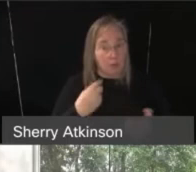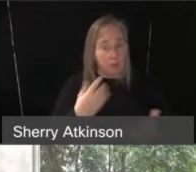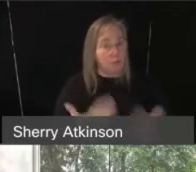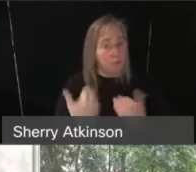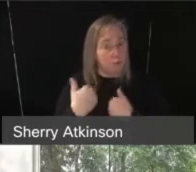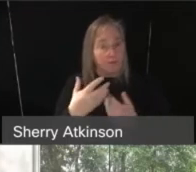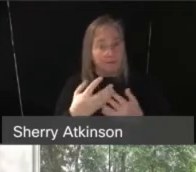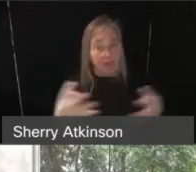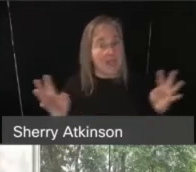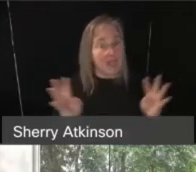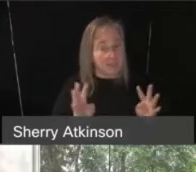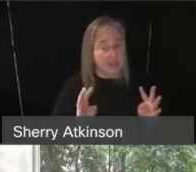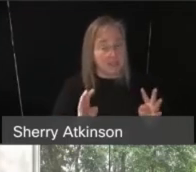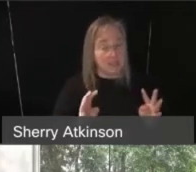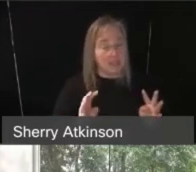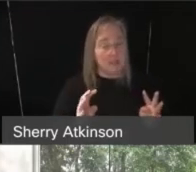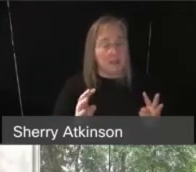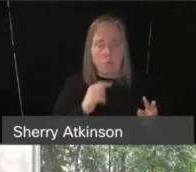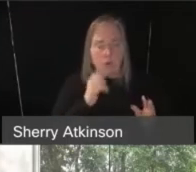and put the fence on their own.